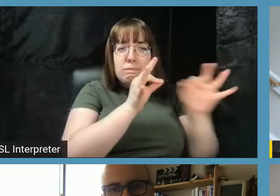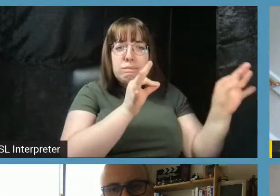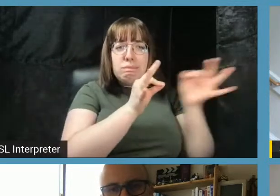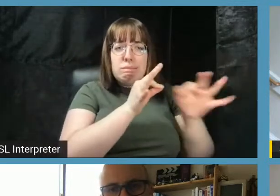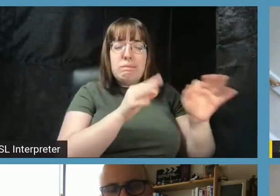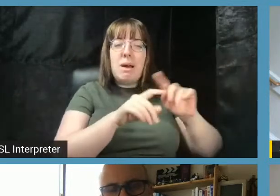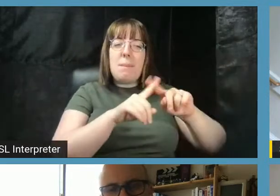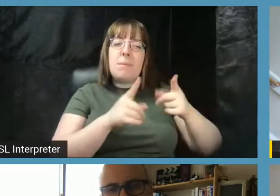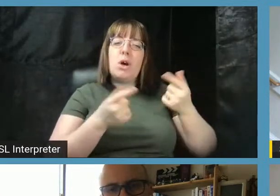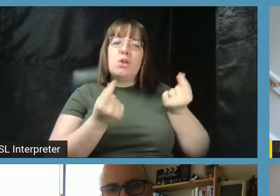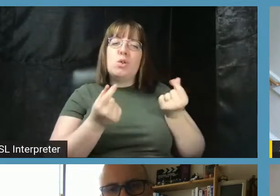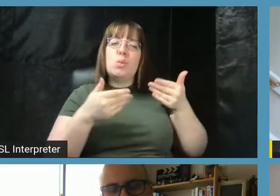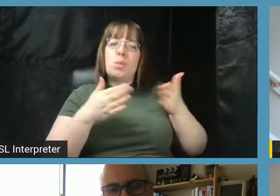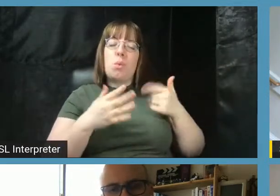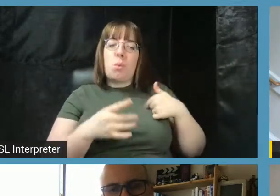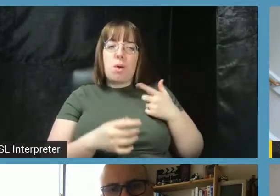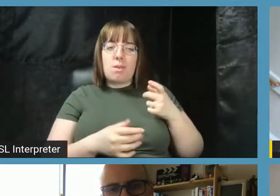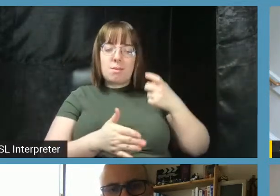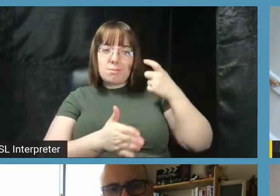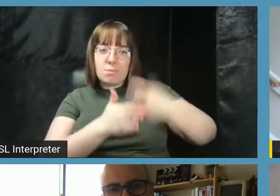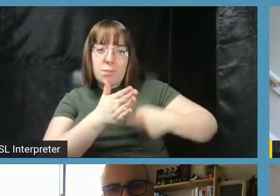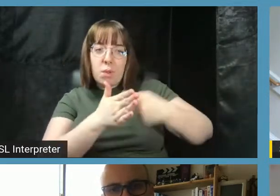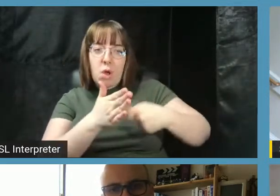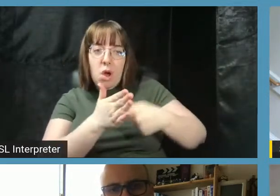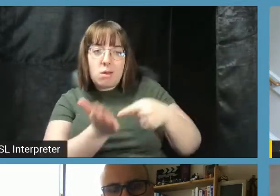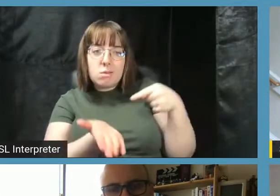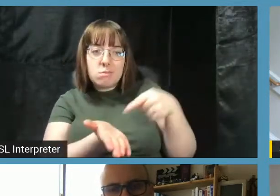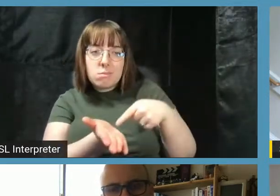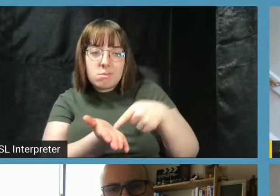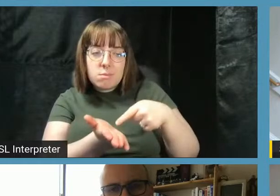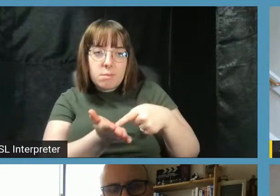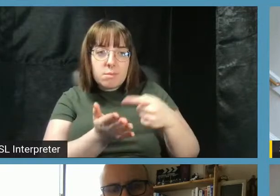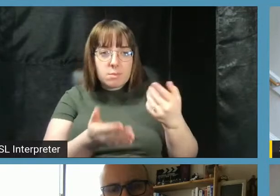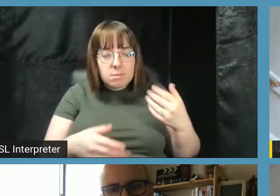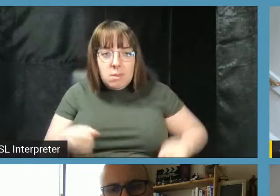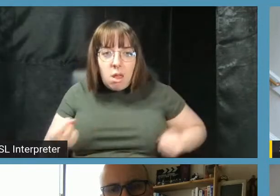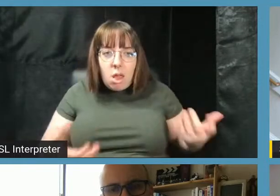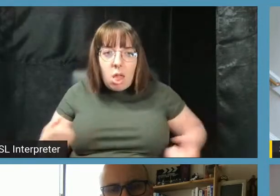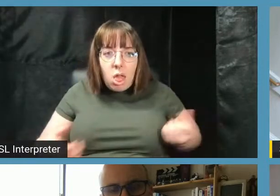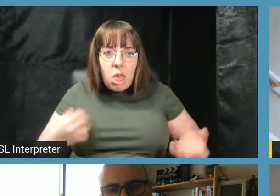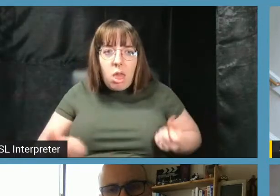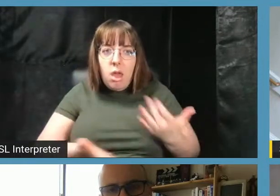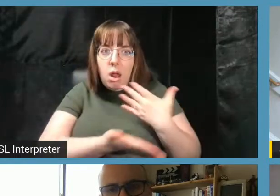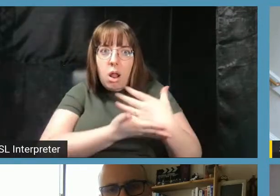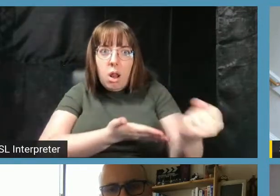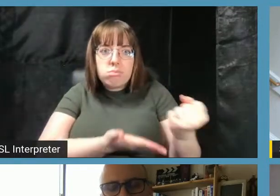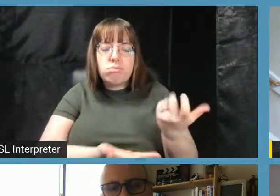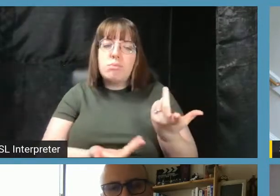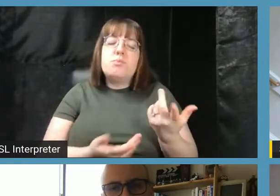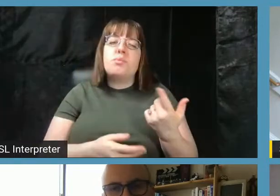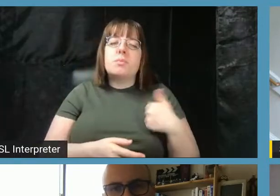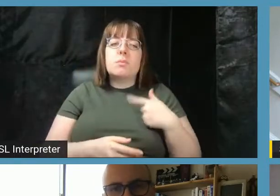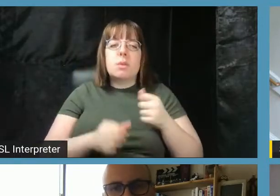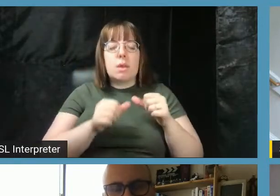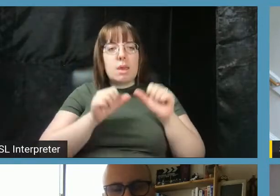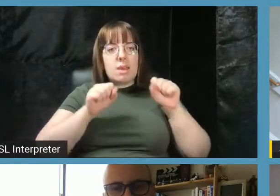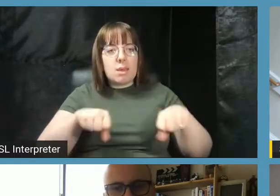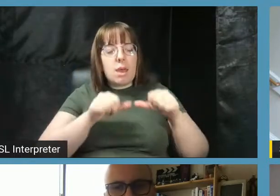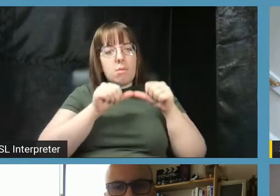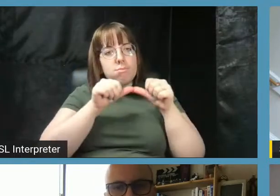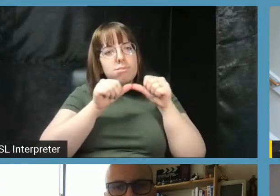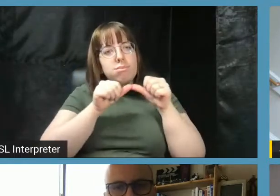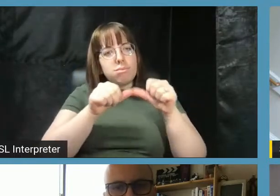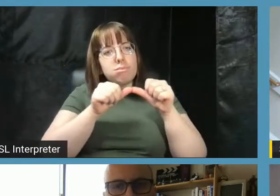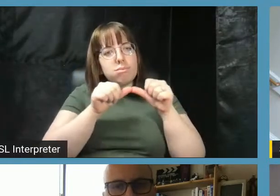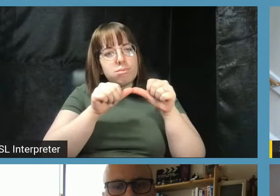do it in a way that is cost effective for yourself and achievable to be sustainable over the long run. So it's something easy that